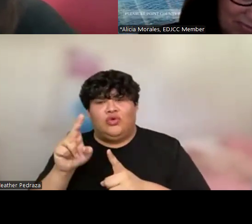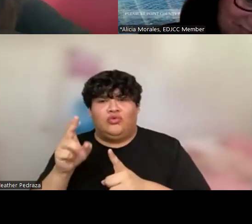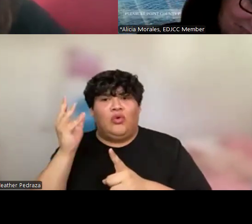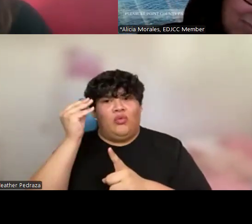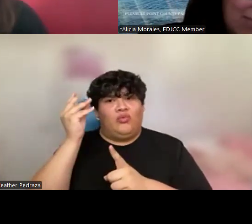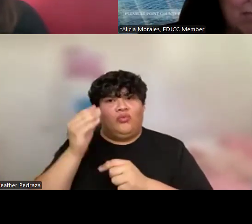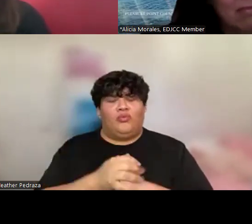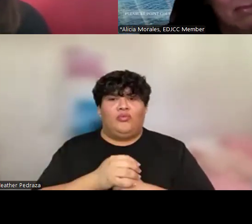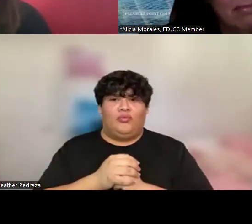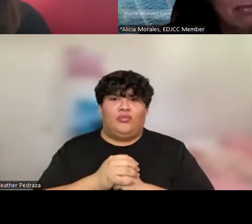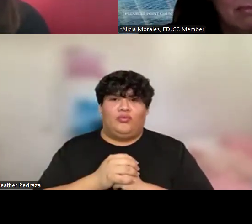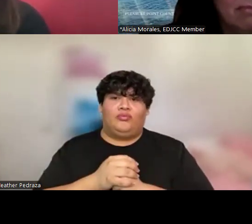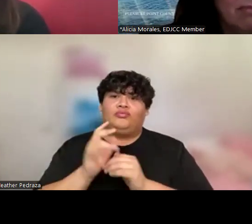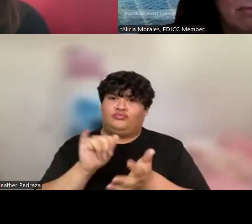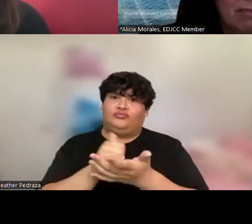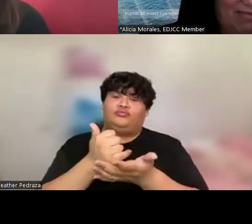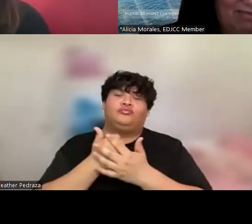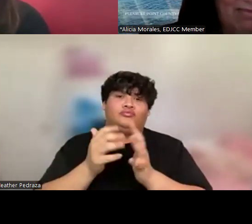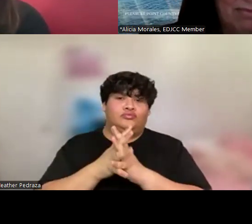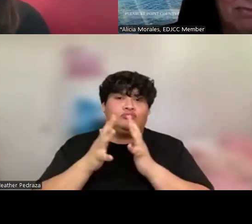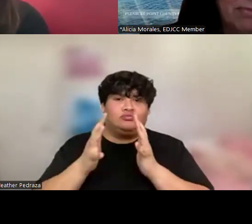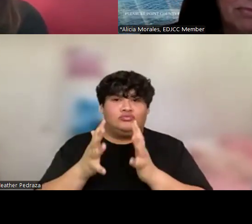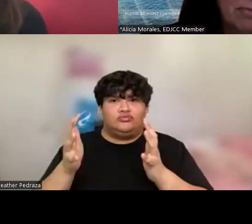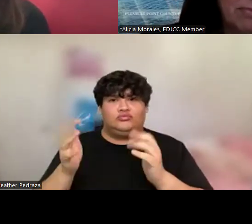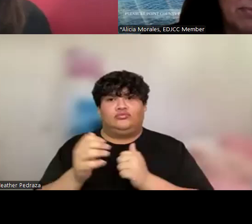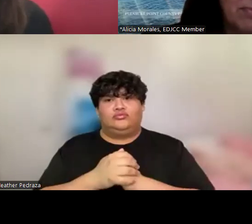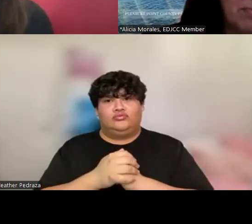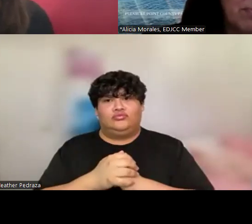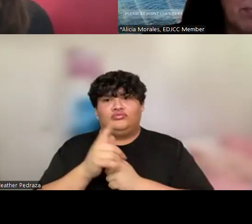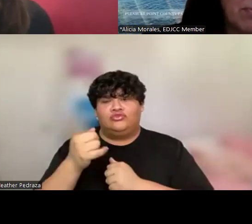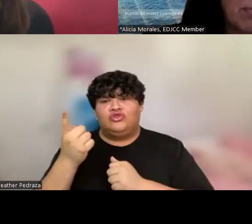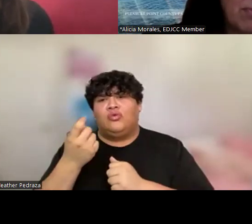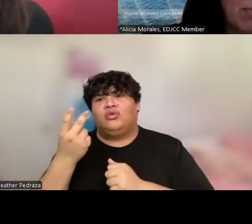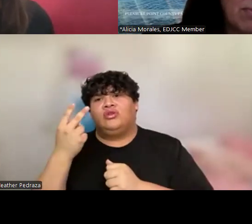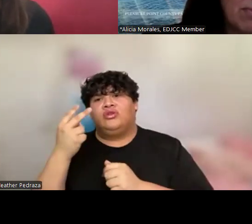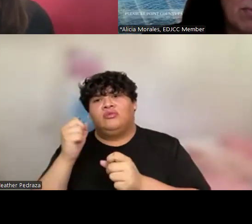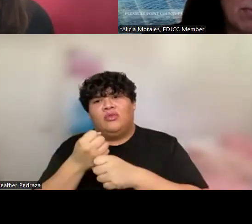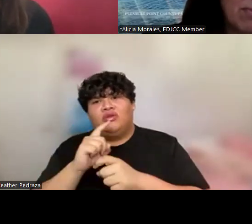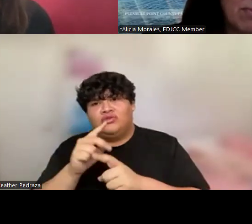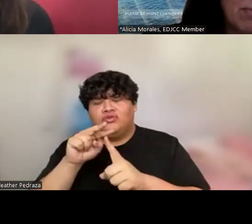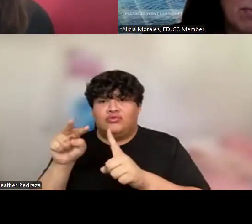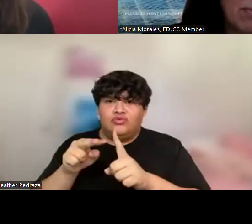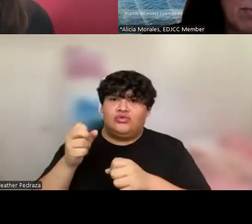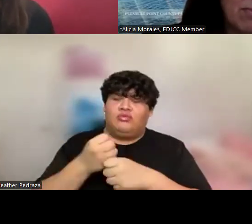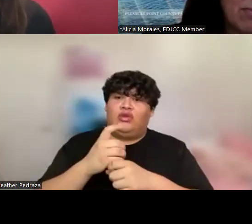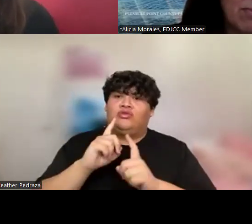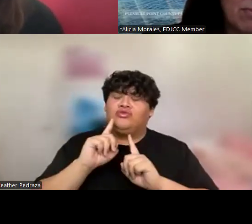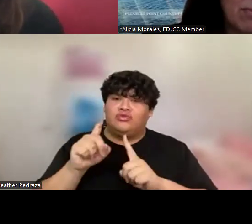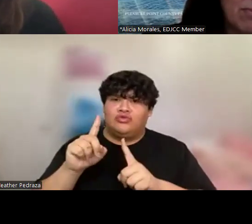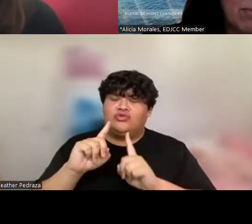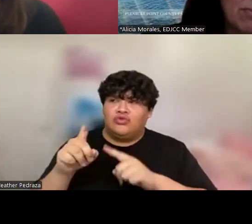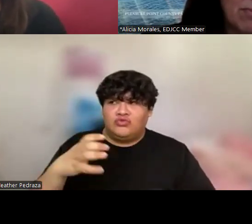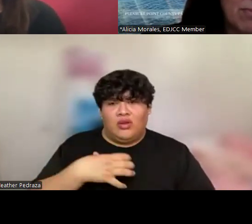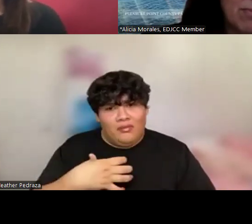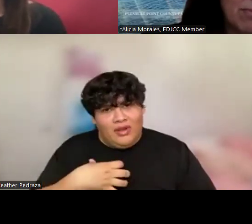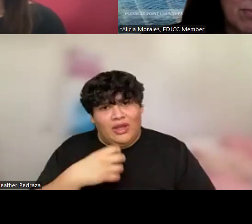And that helps a lot. So basically, it's gaining standing to make the appropriate complaints or referrals on